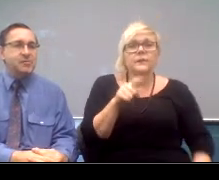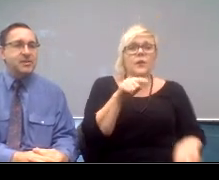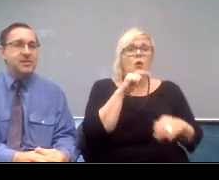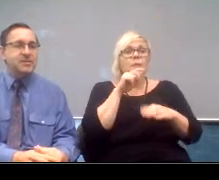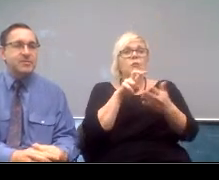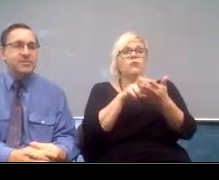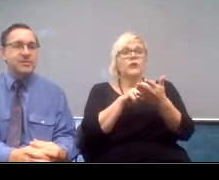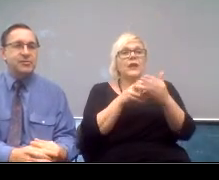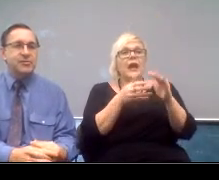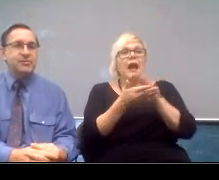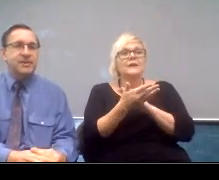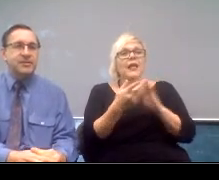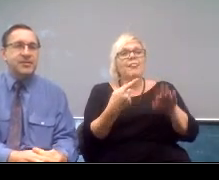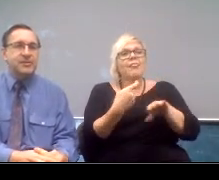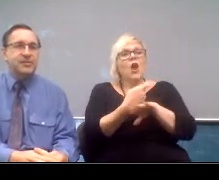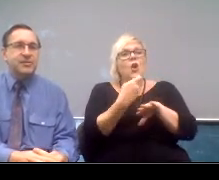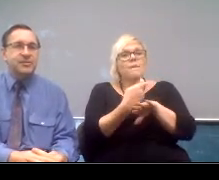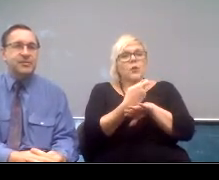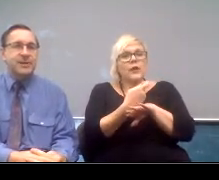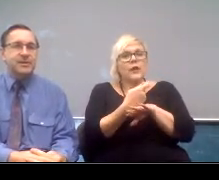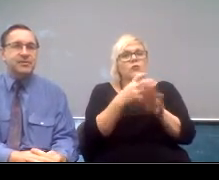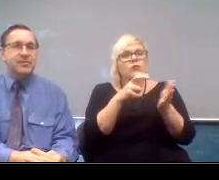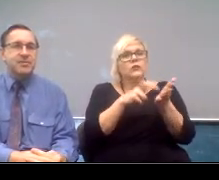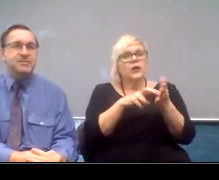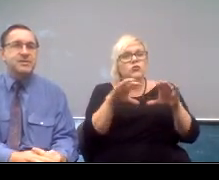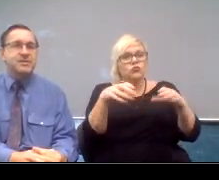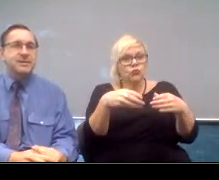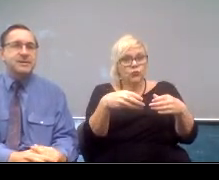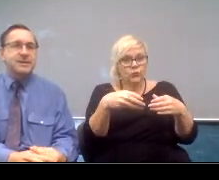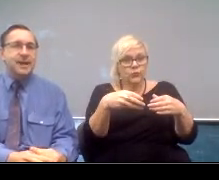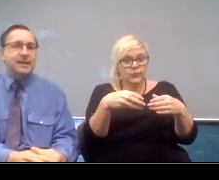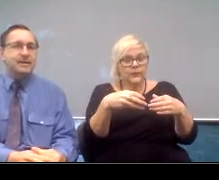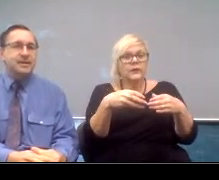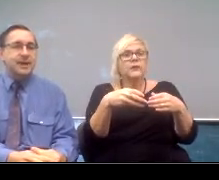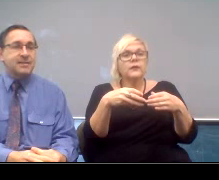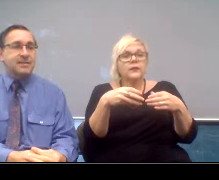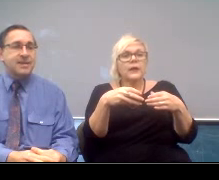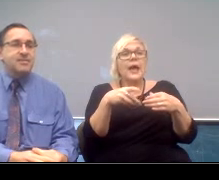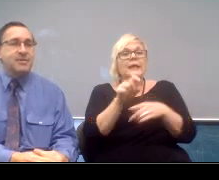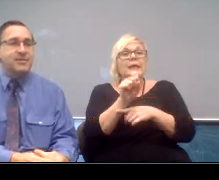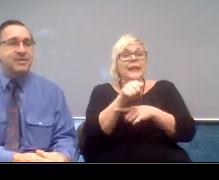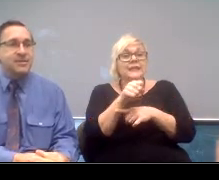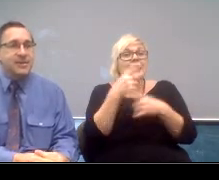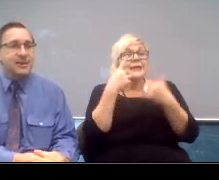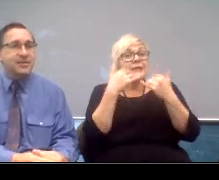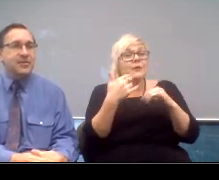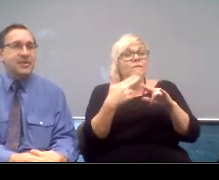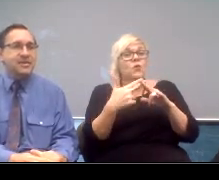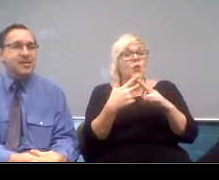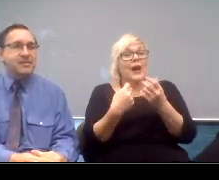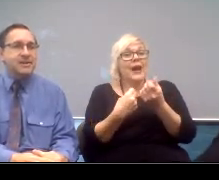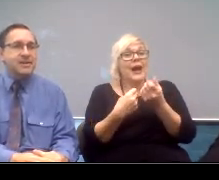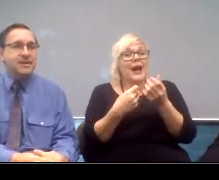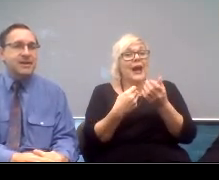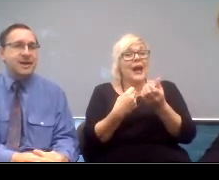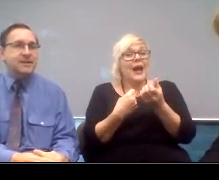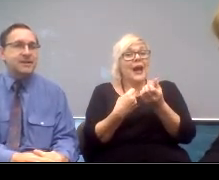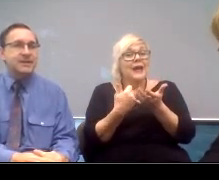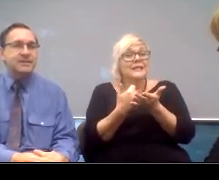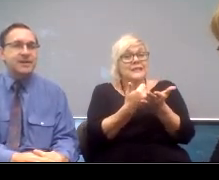in the therapeutic supports group, registration group, if you meet those requirements. And yes, assessment of assistive technology is